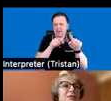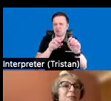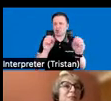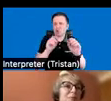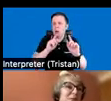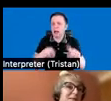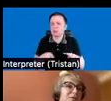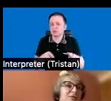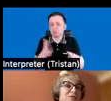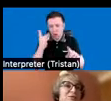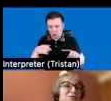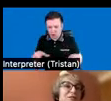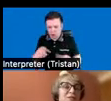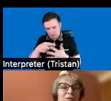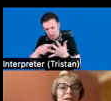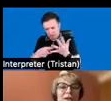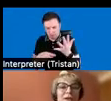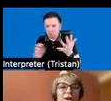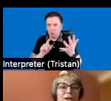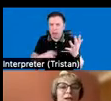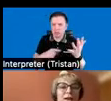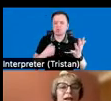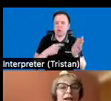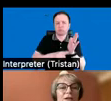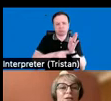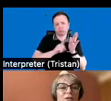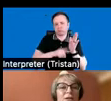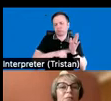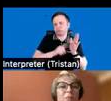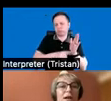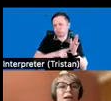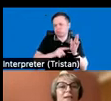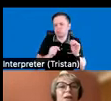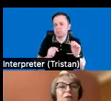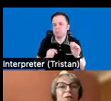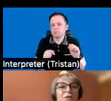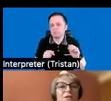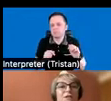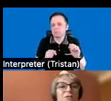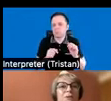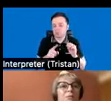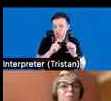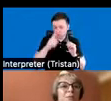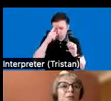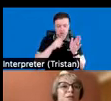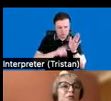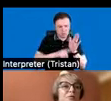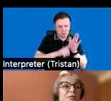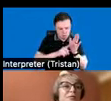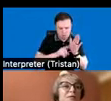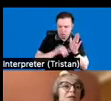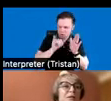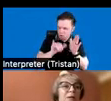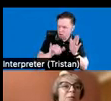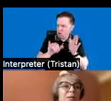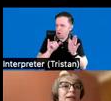Why? So I started to do research very early on. So the impact of the research with people just taught me to be